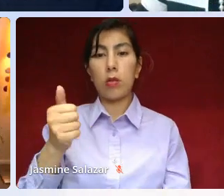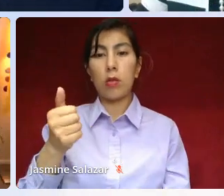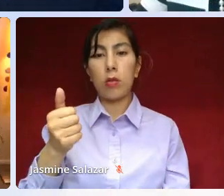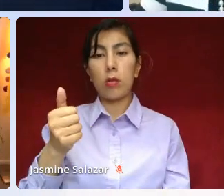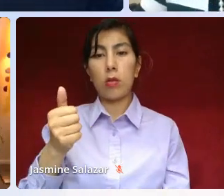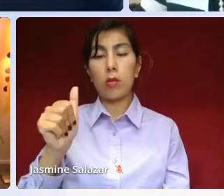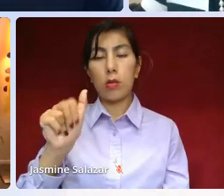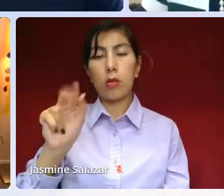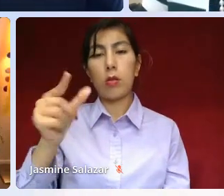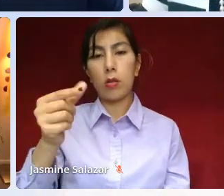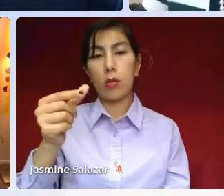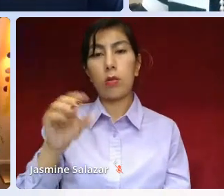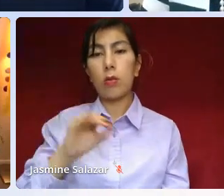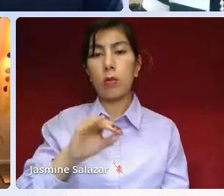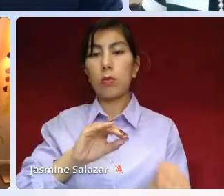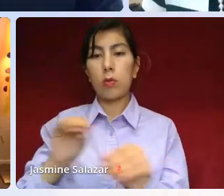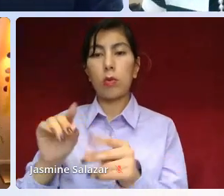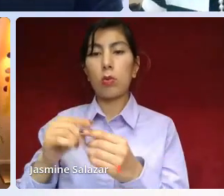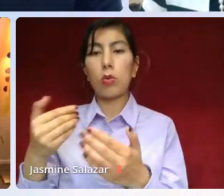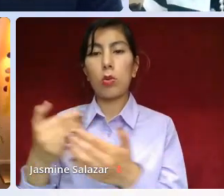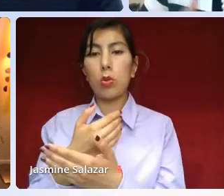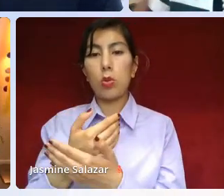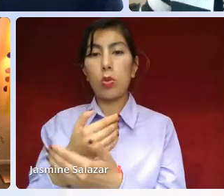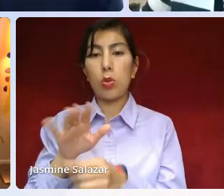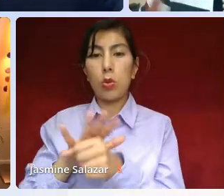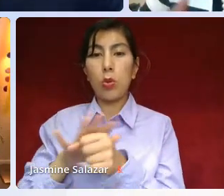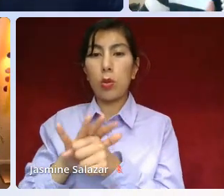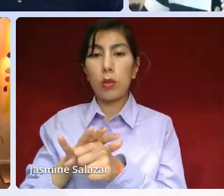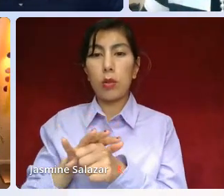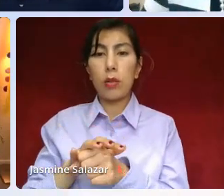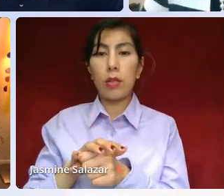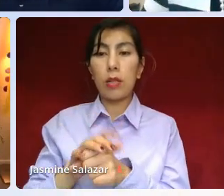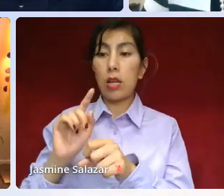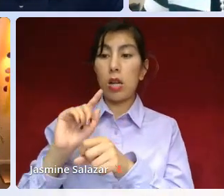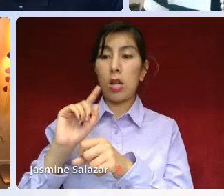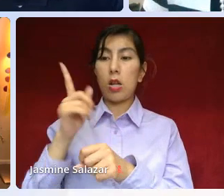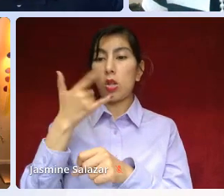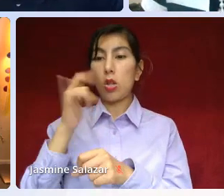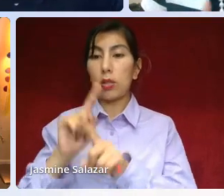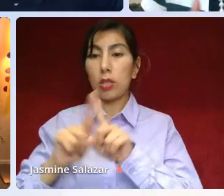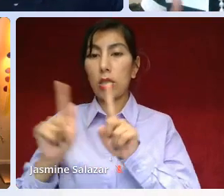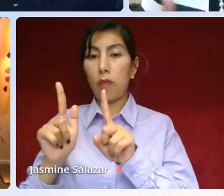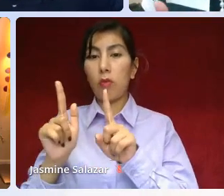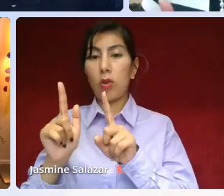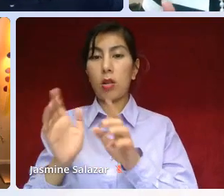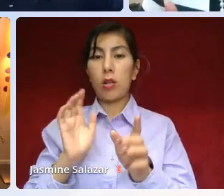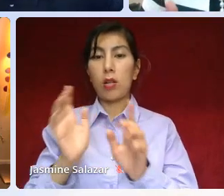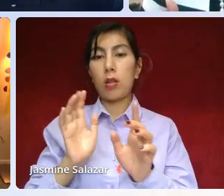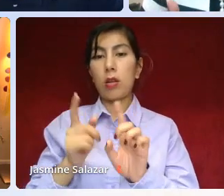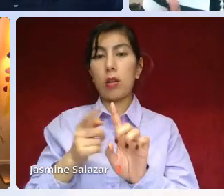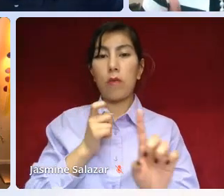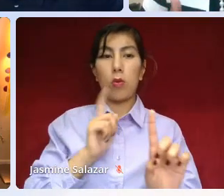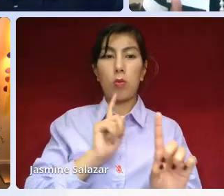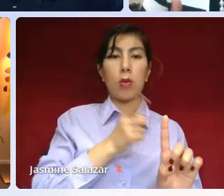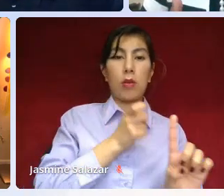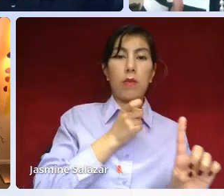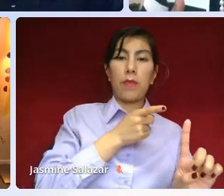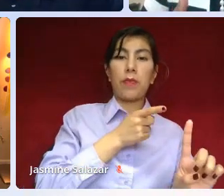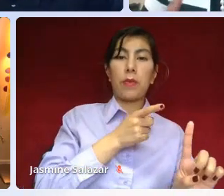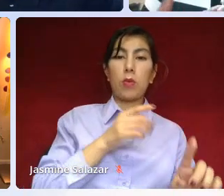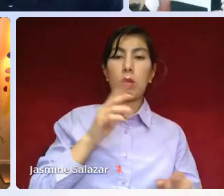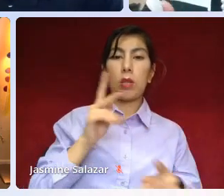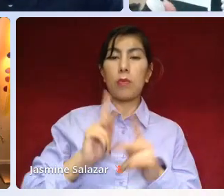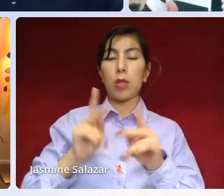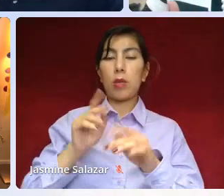our location now, it looks totally different from the last location that we came from. And when people walk in, I have